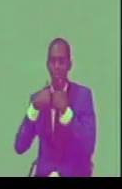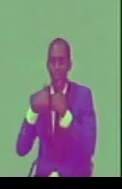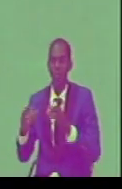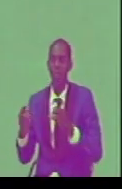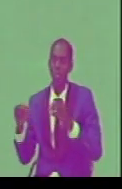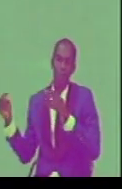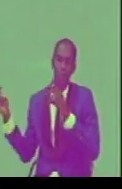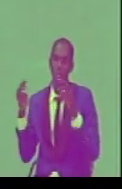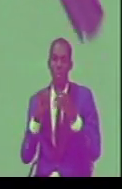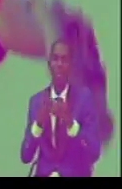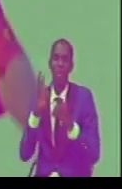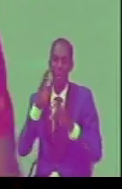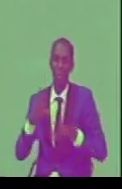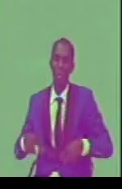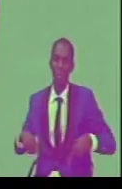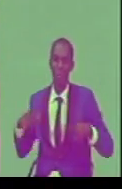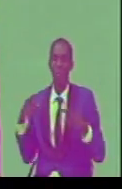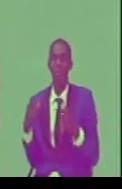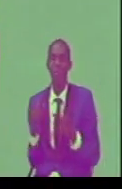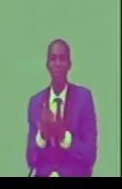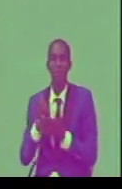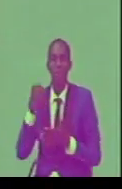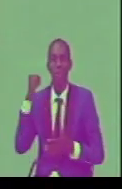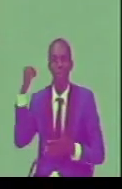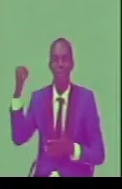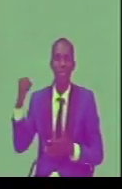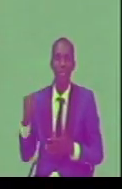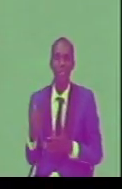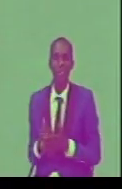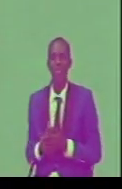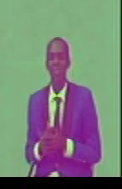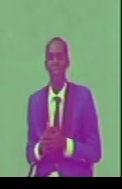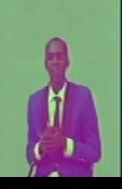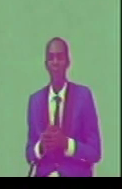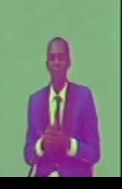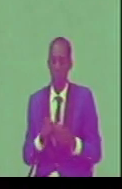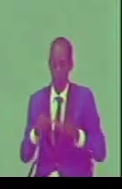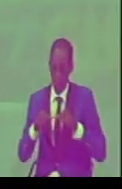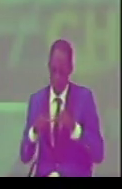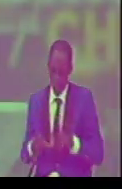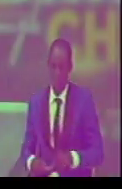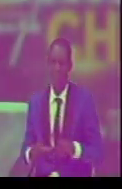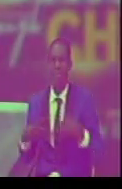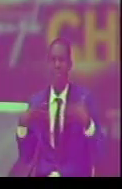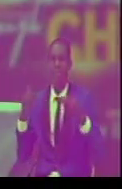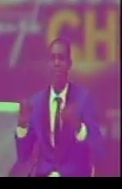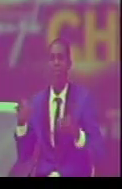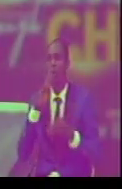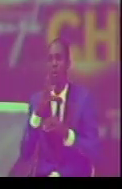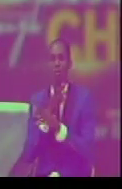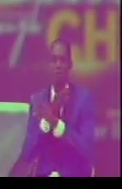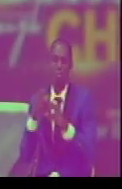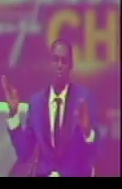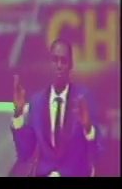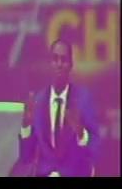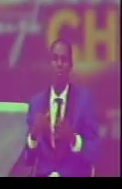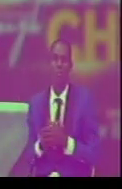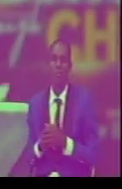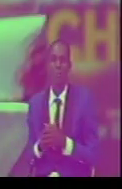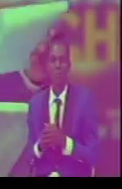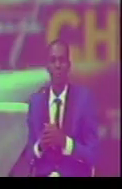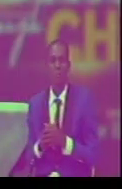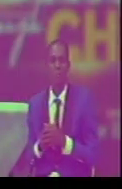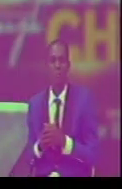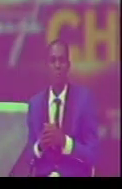he doesn't know that he has really lost the battle in my life. May his name be glorified in Jesus' name. Permanent healing, you